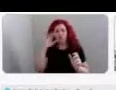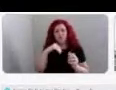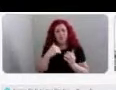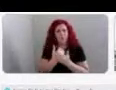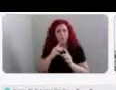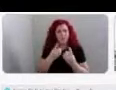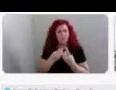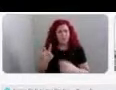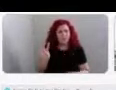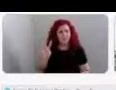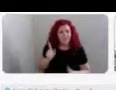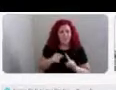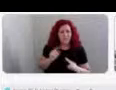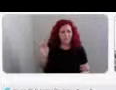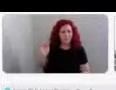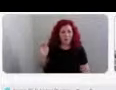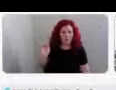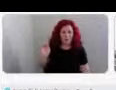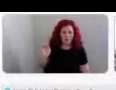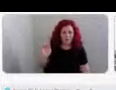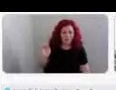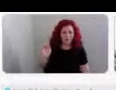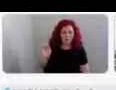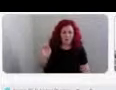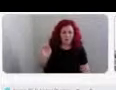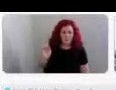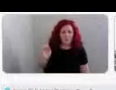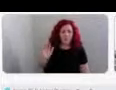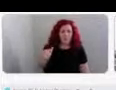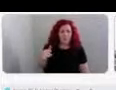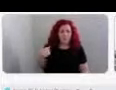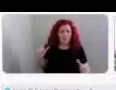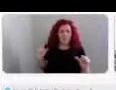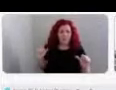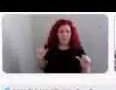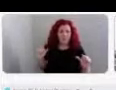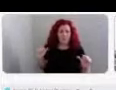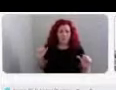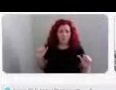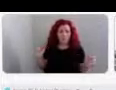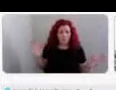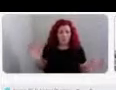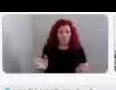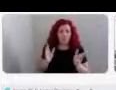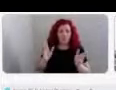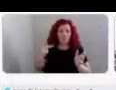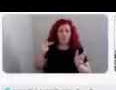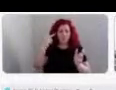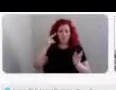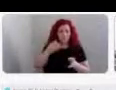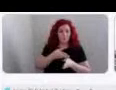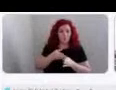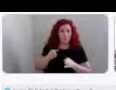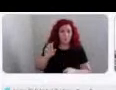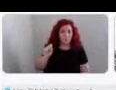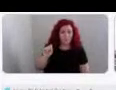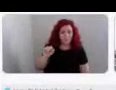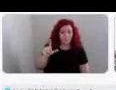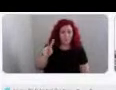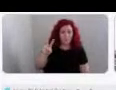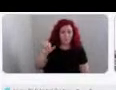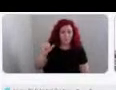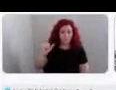7 comes from it's an attempt to revive the political career of sylvia allen she's out